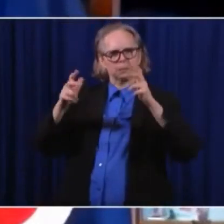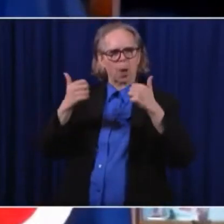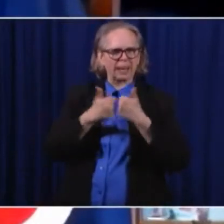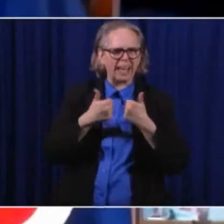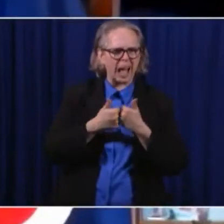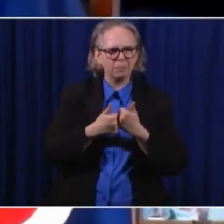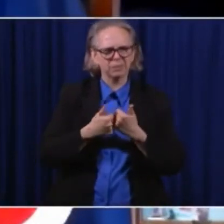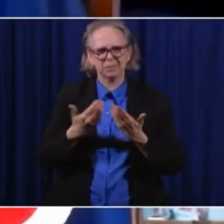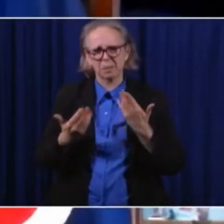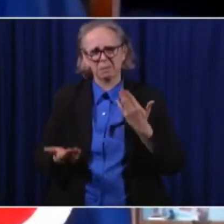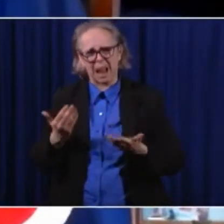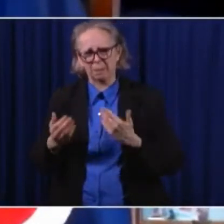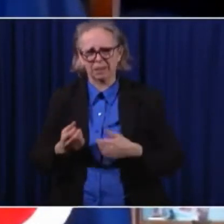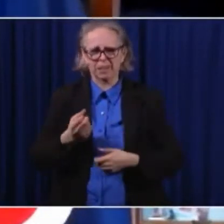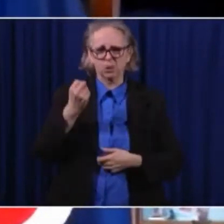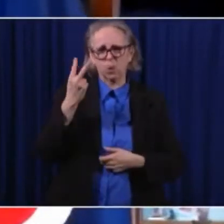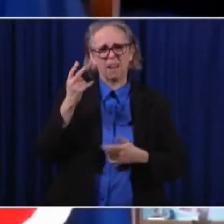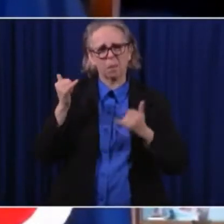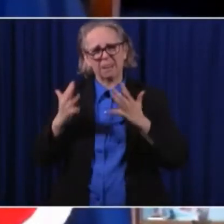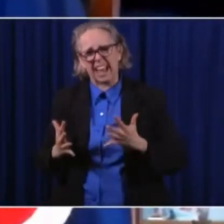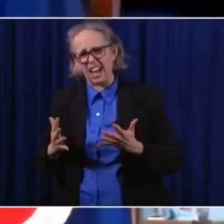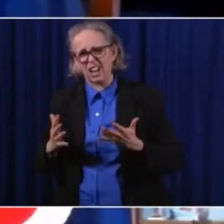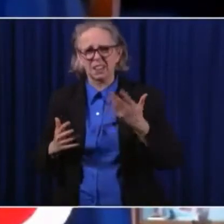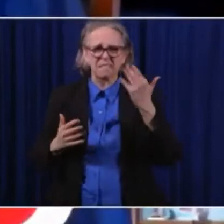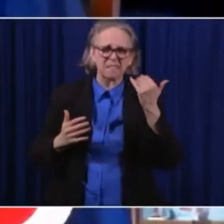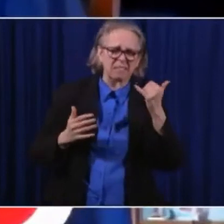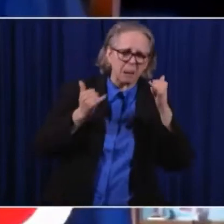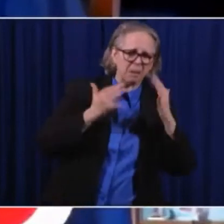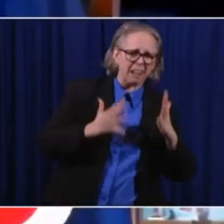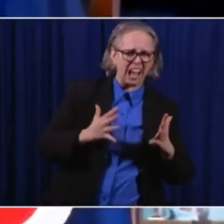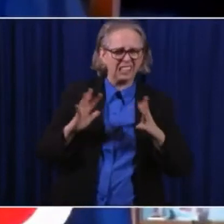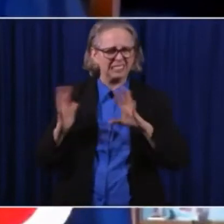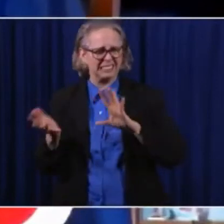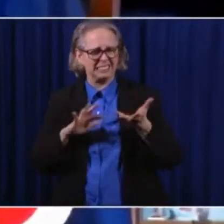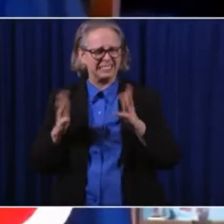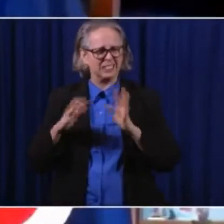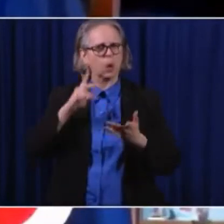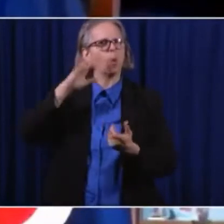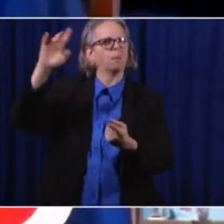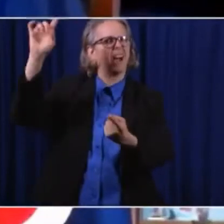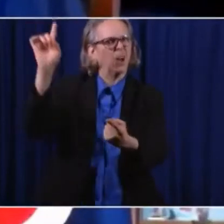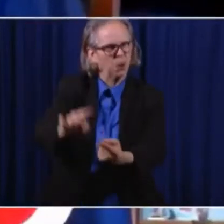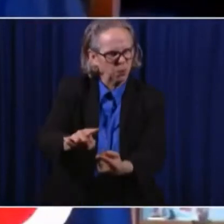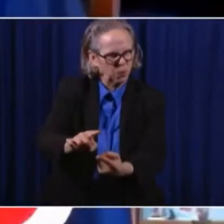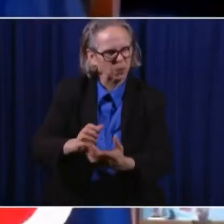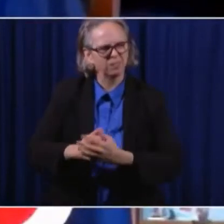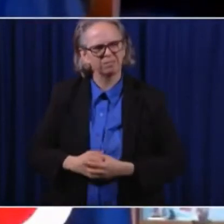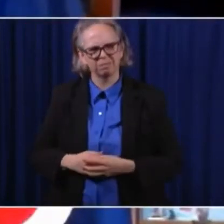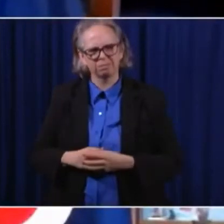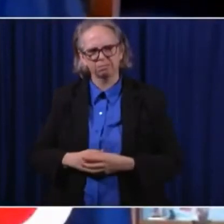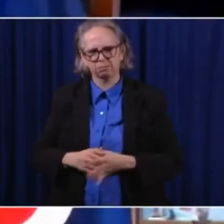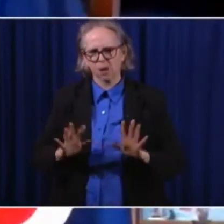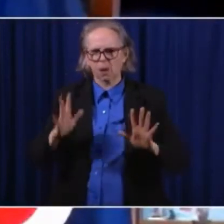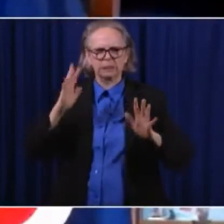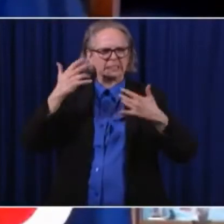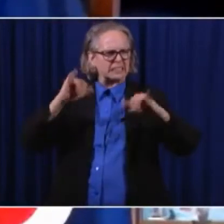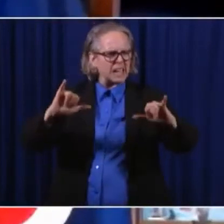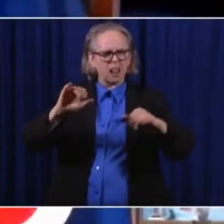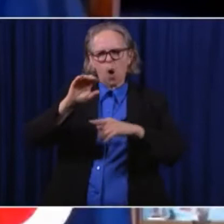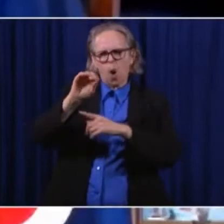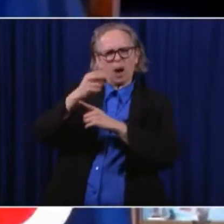12, 15 players total. So we are in constant communication with the Ohio High School Athletic Association. It's not